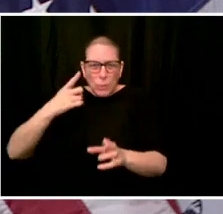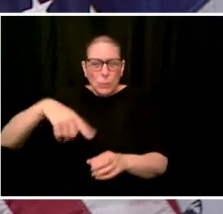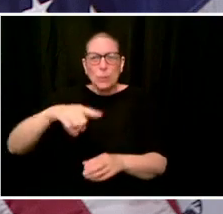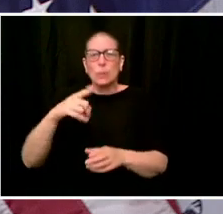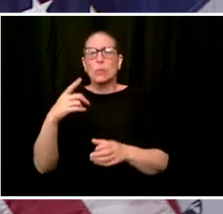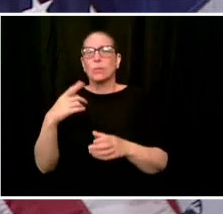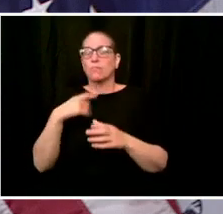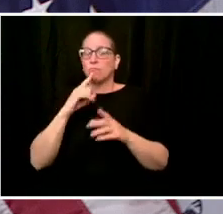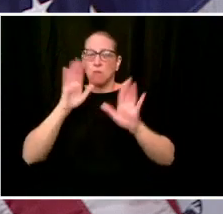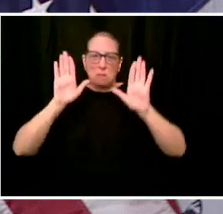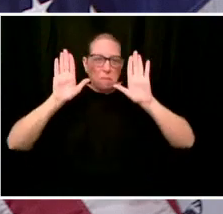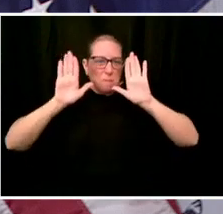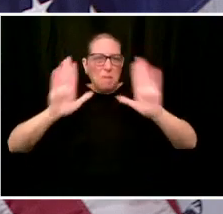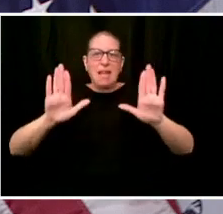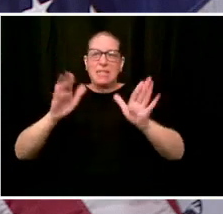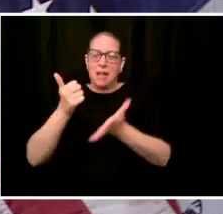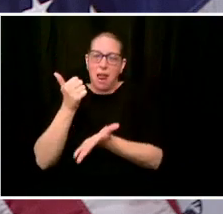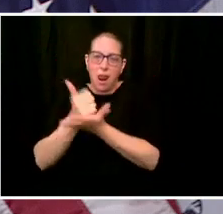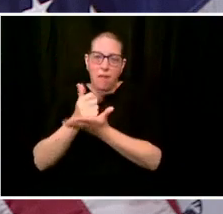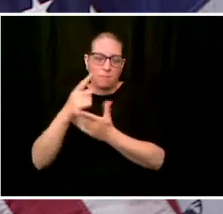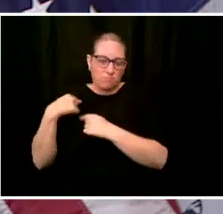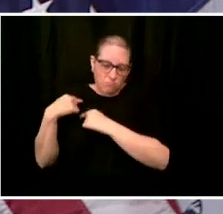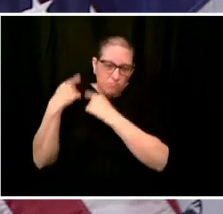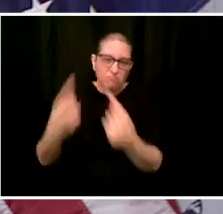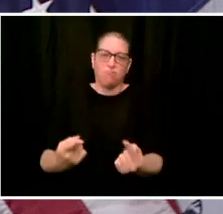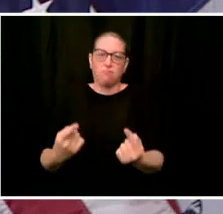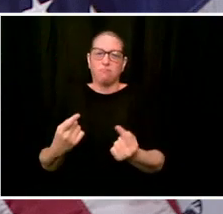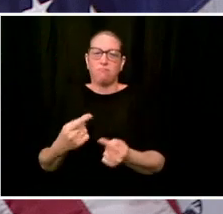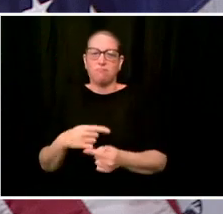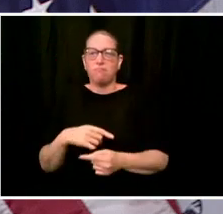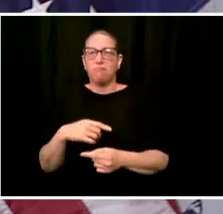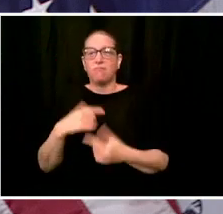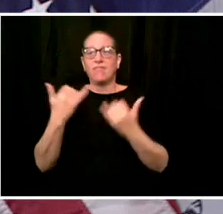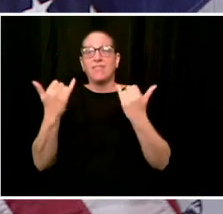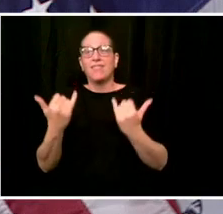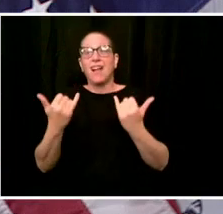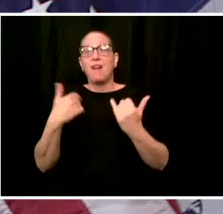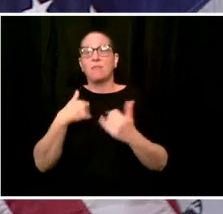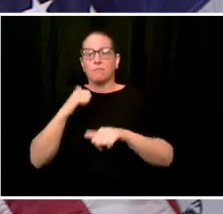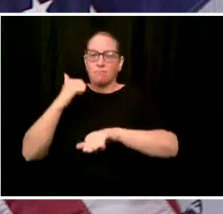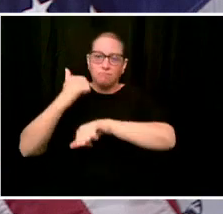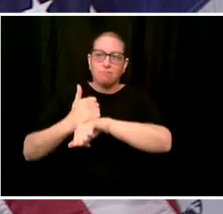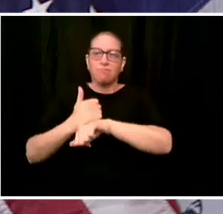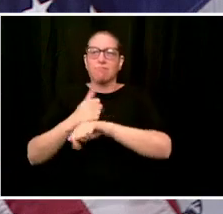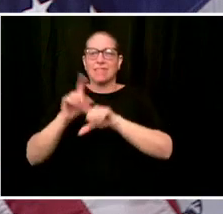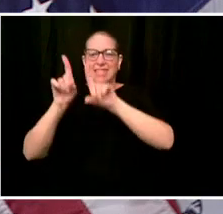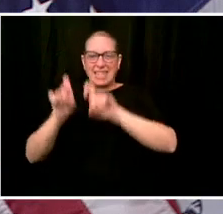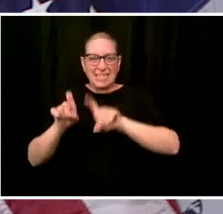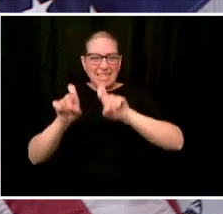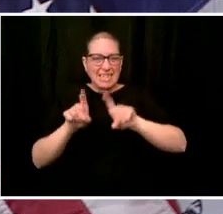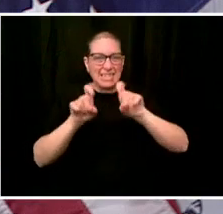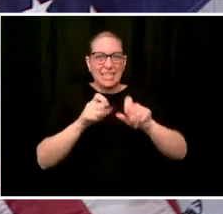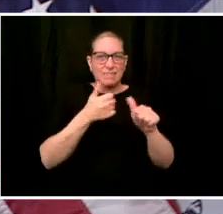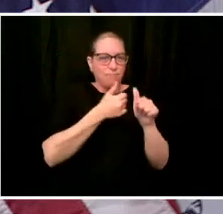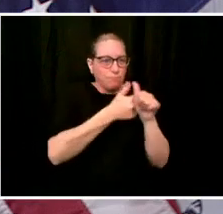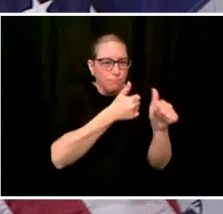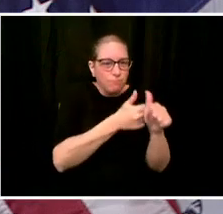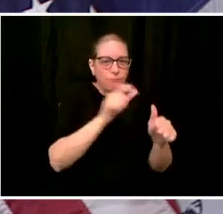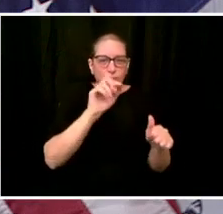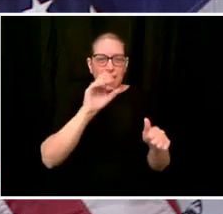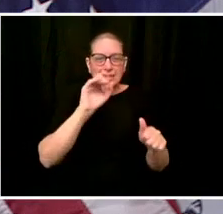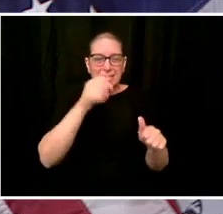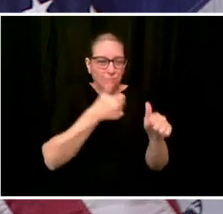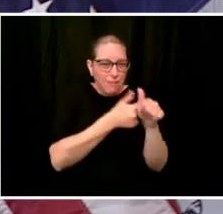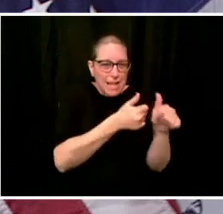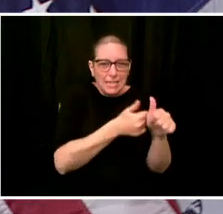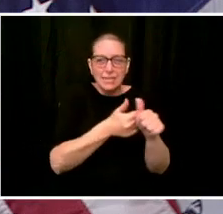now building a test and trace core, something that's never existed on this scale in New York City. It's